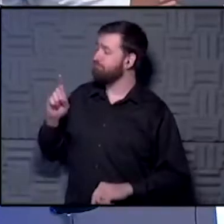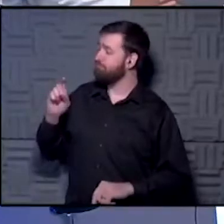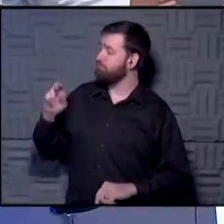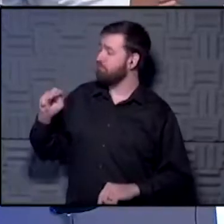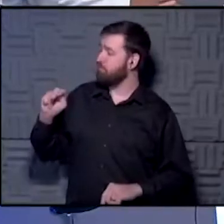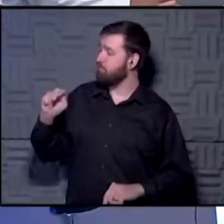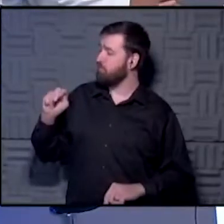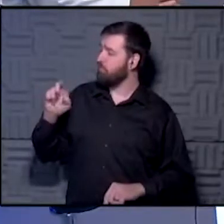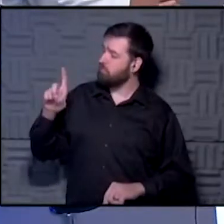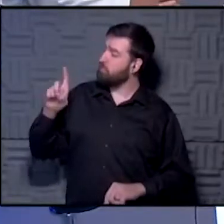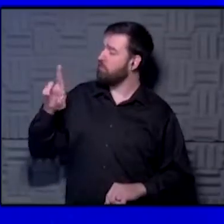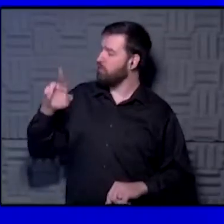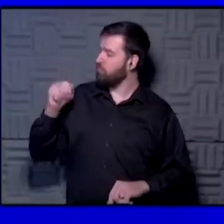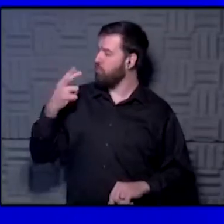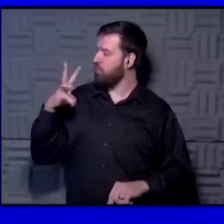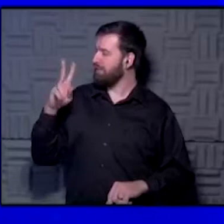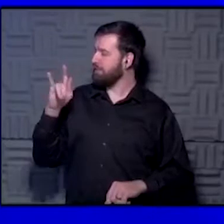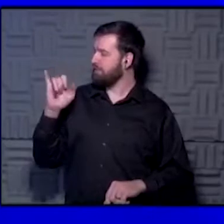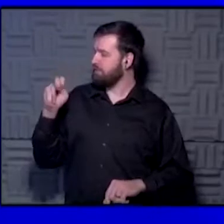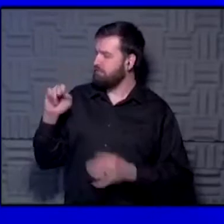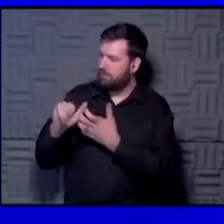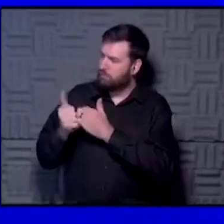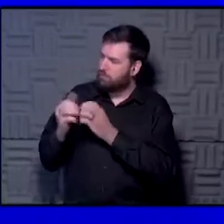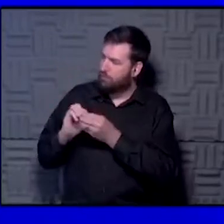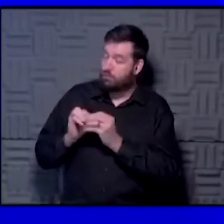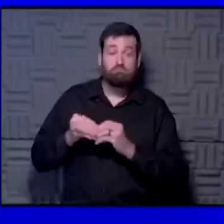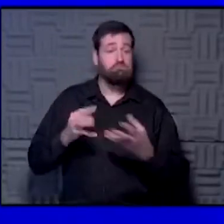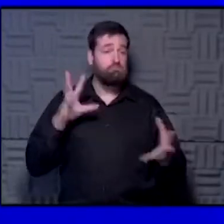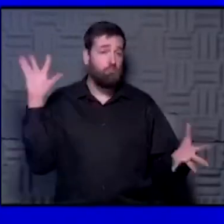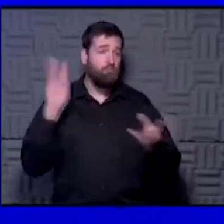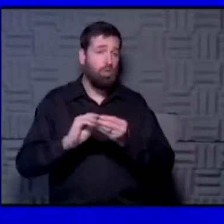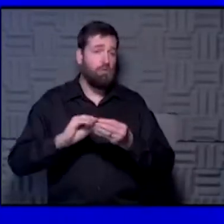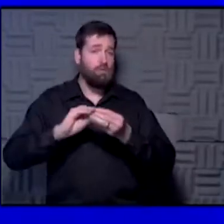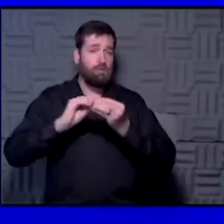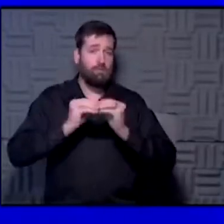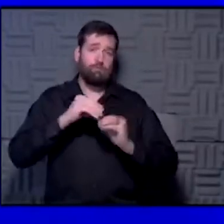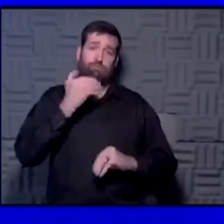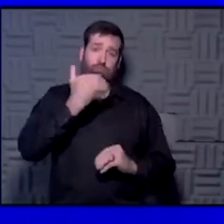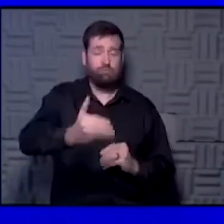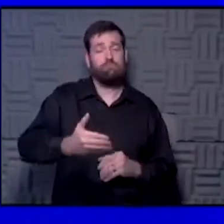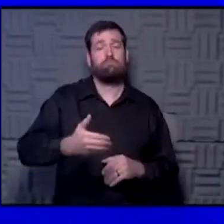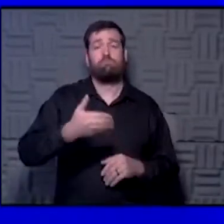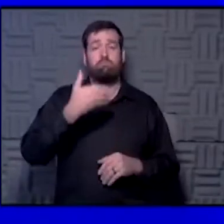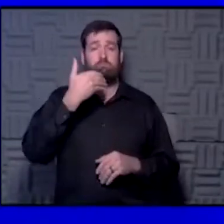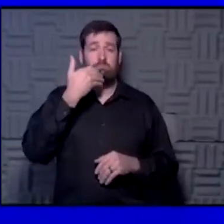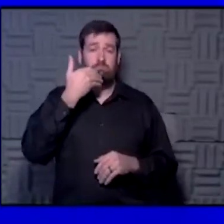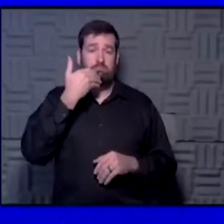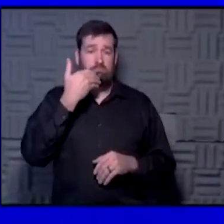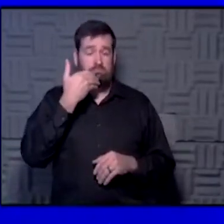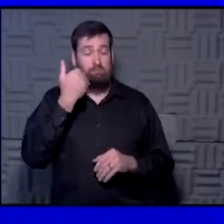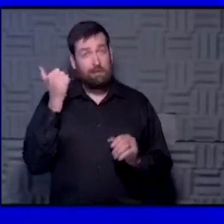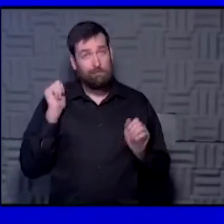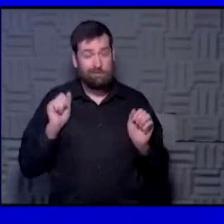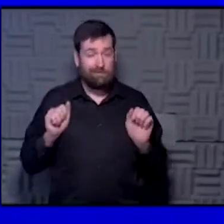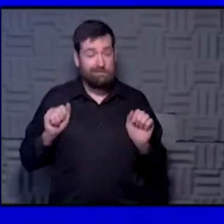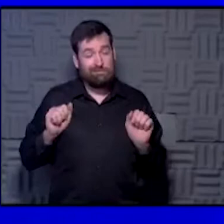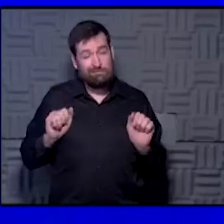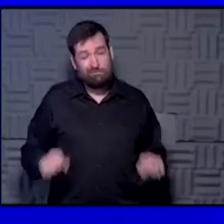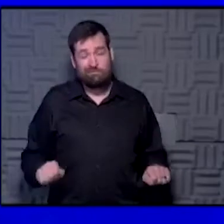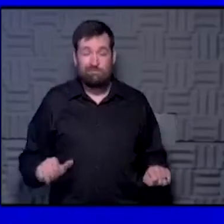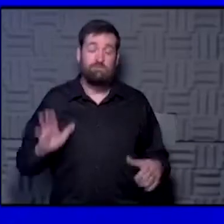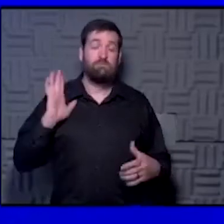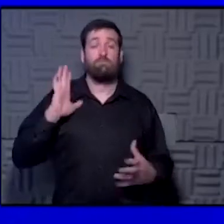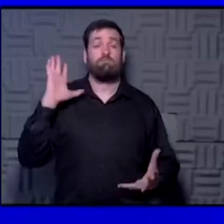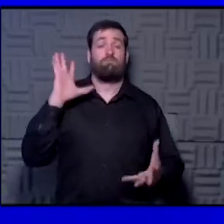as we head into the weekend? They're good. I mean, overall, the numbers in the hospital are good. Better than what they could be. We